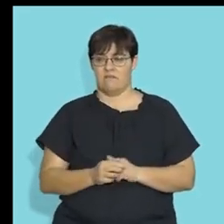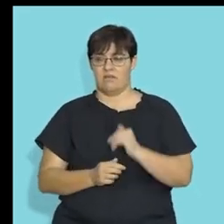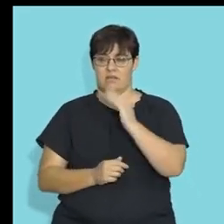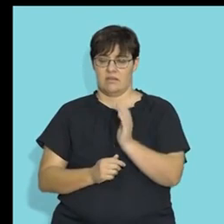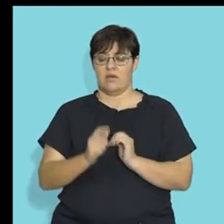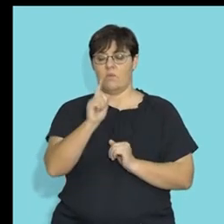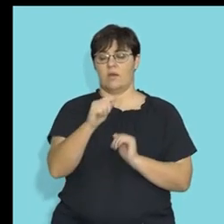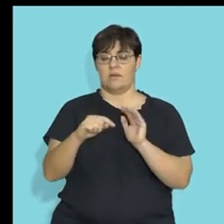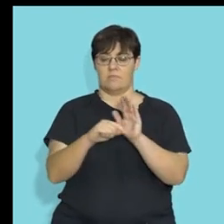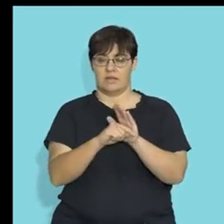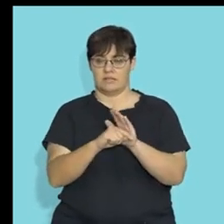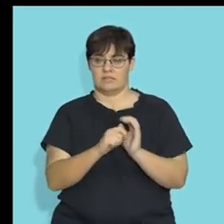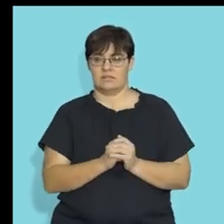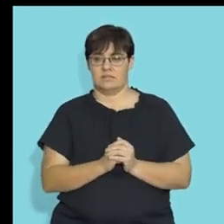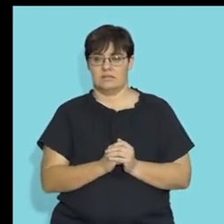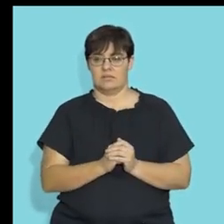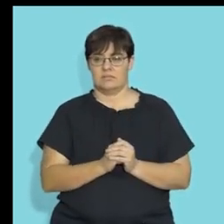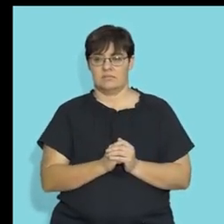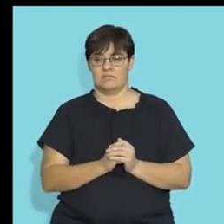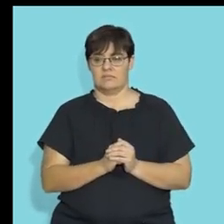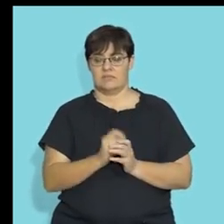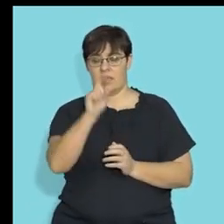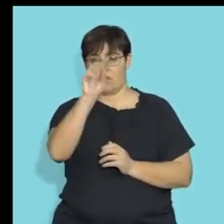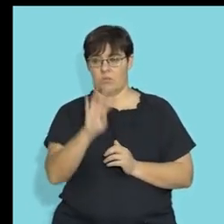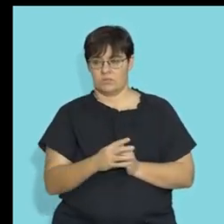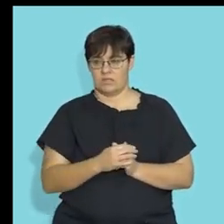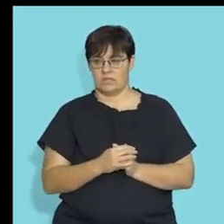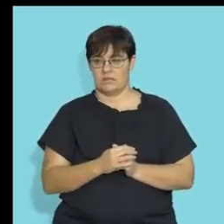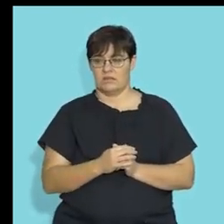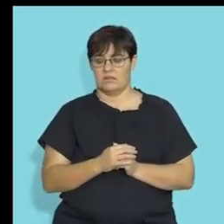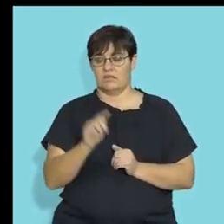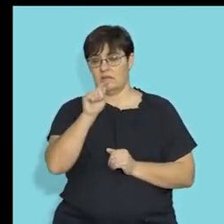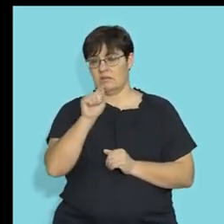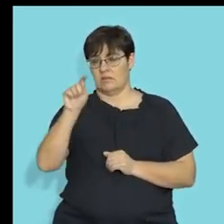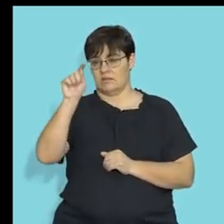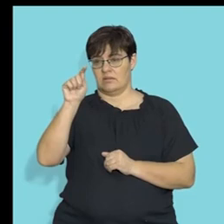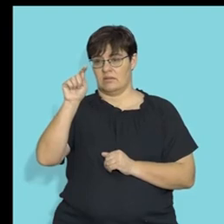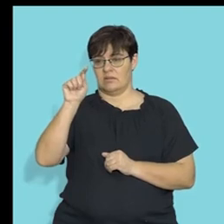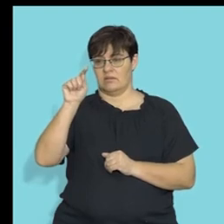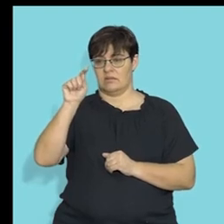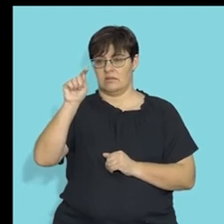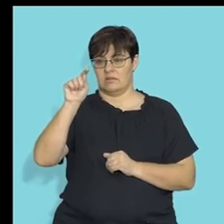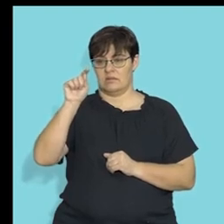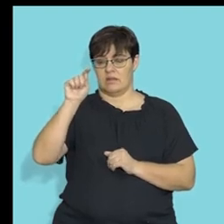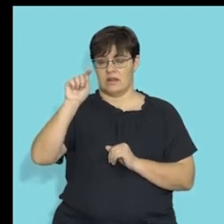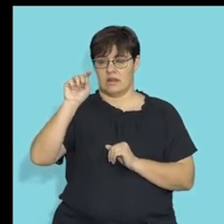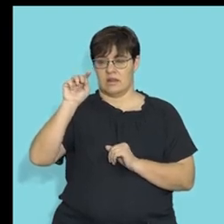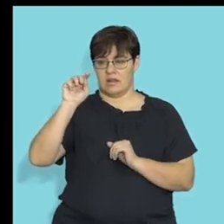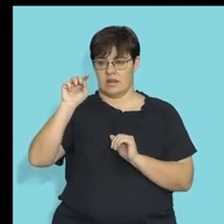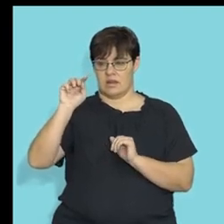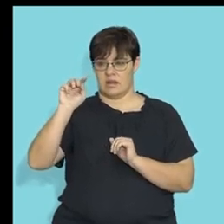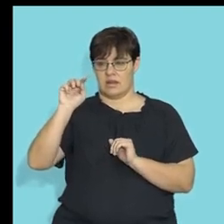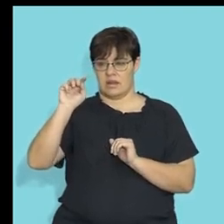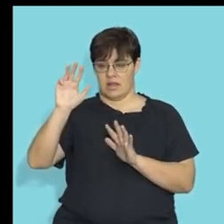to a half times 1 minus a quarter. This is going to be to